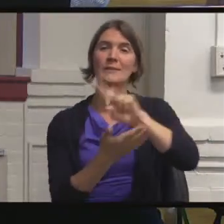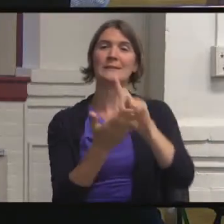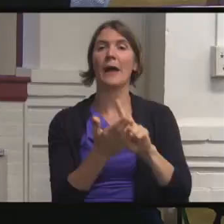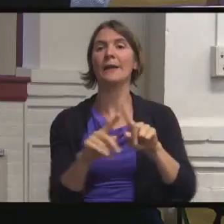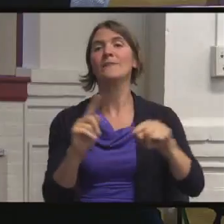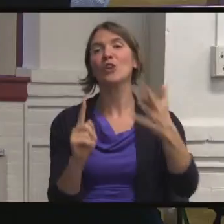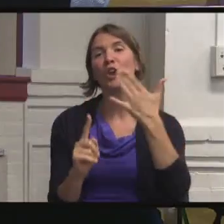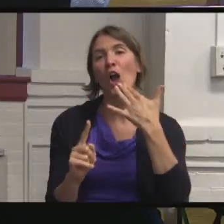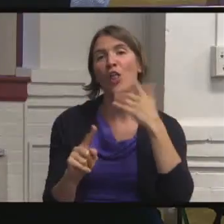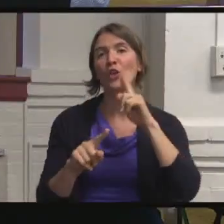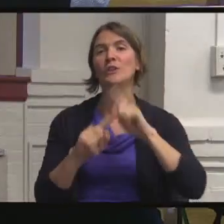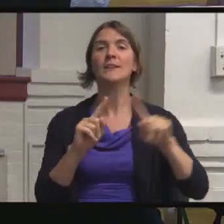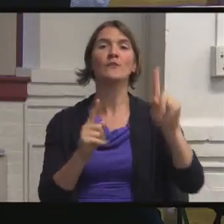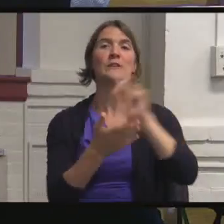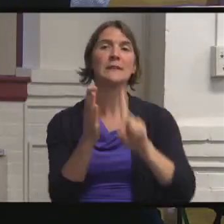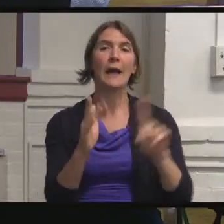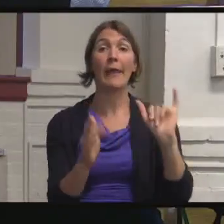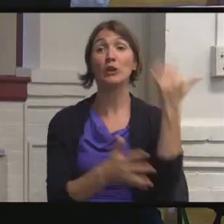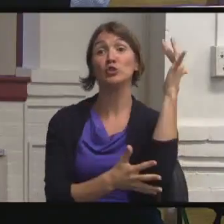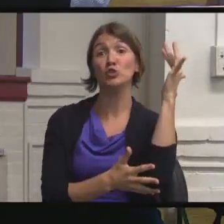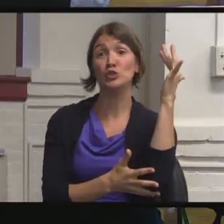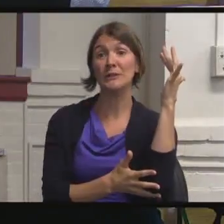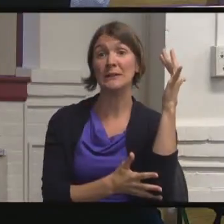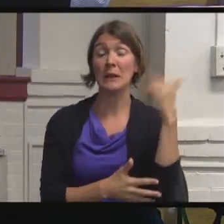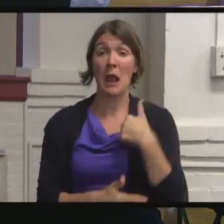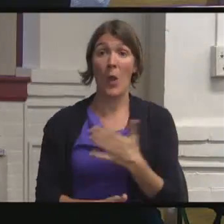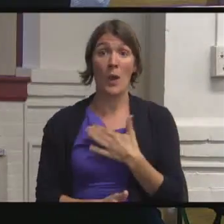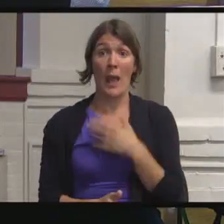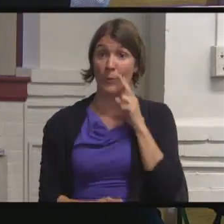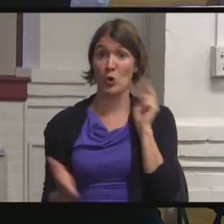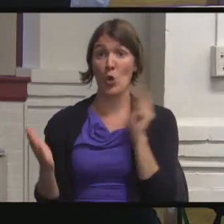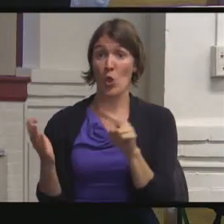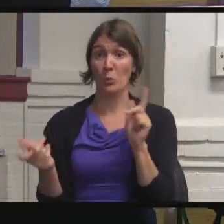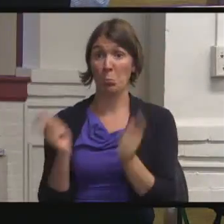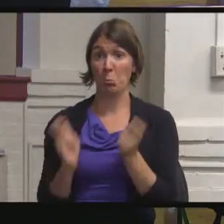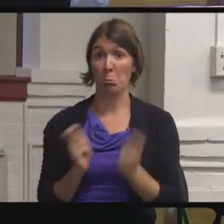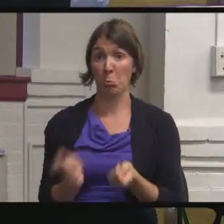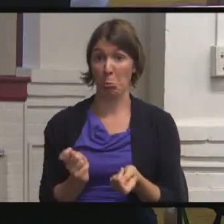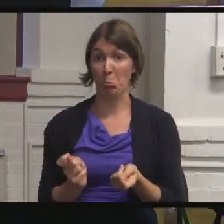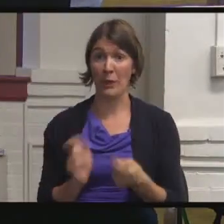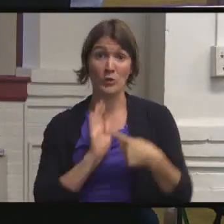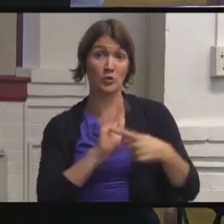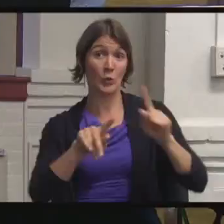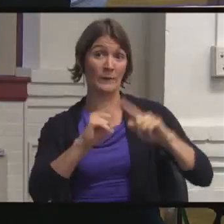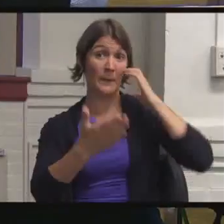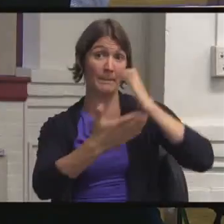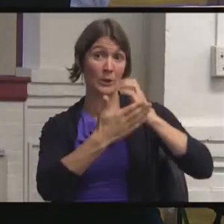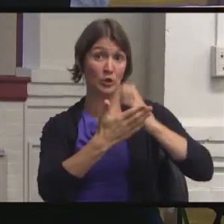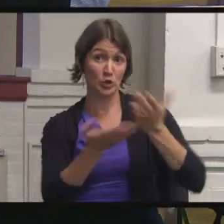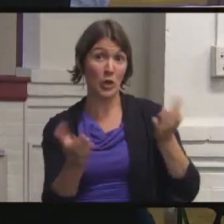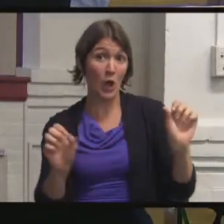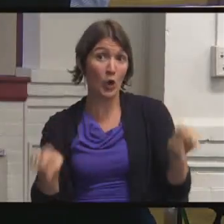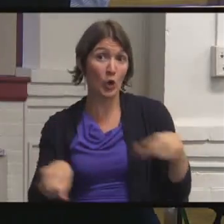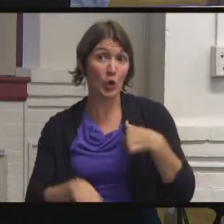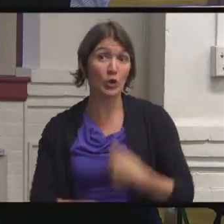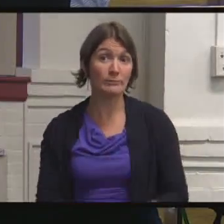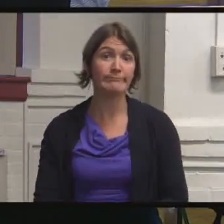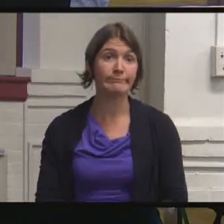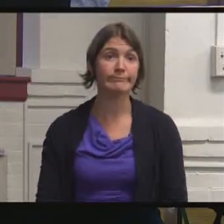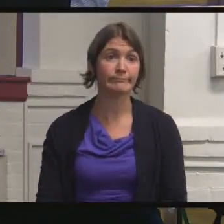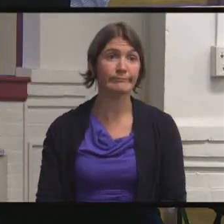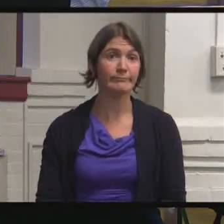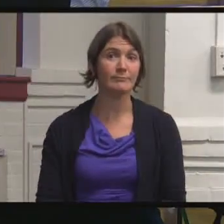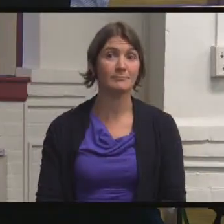that we would certainly be happy to look at doing and maybe adjust some of the simulations to demonstrate what that would look like.